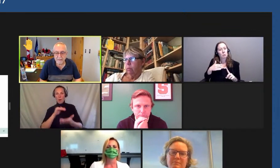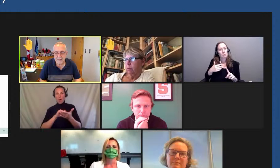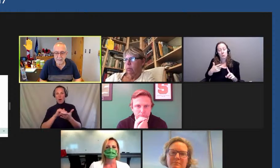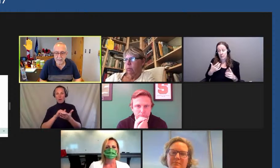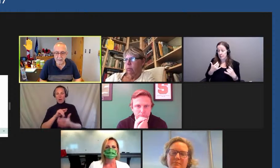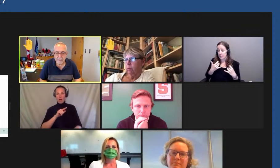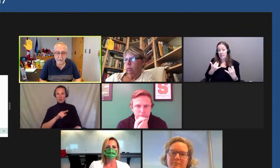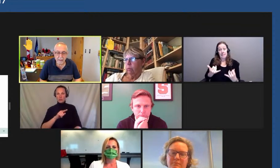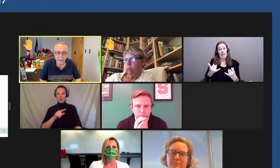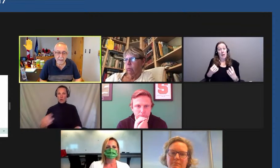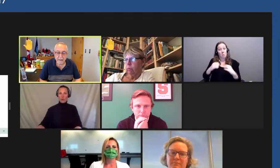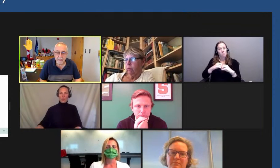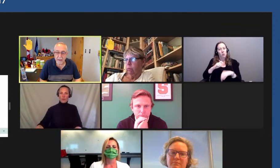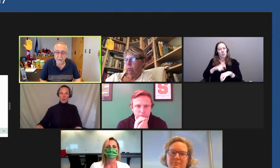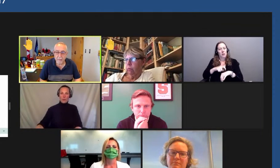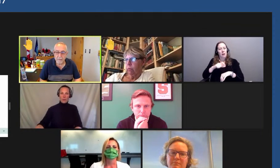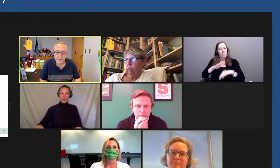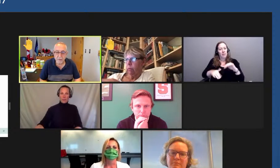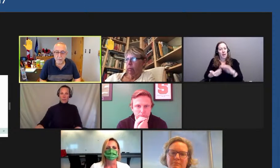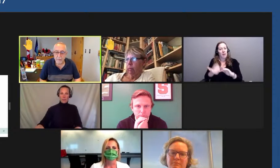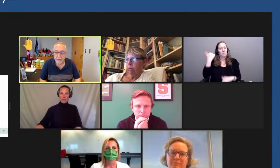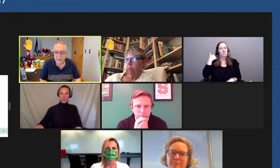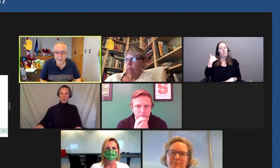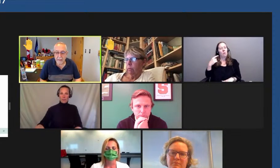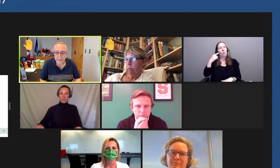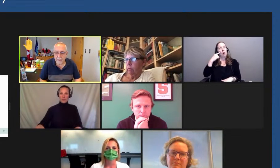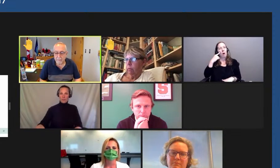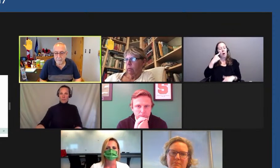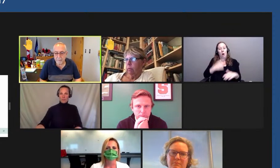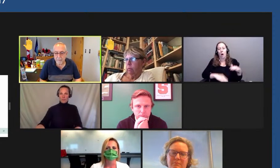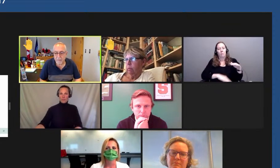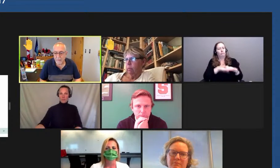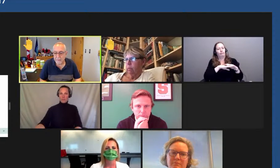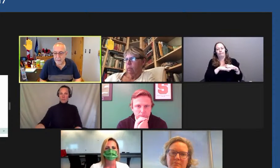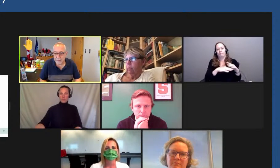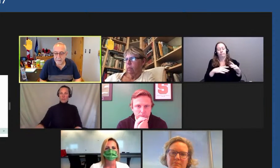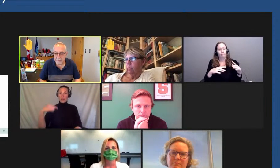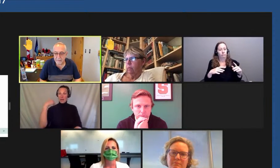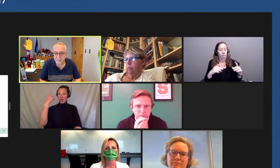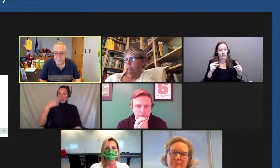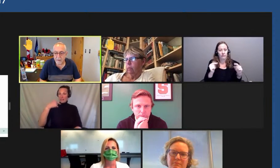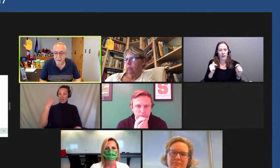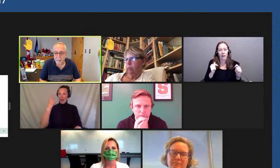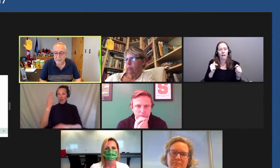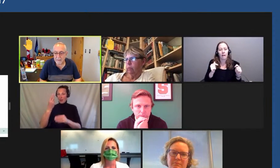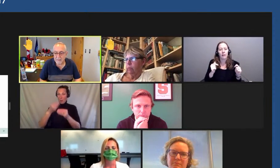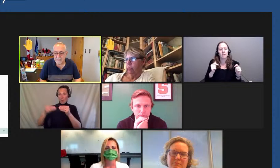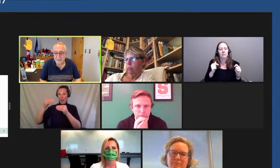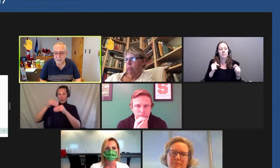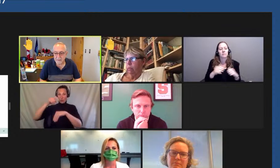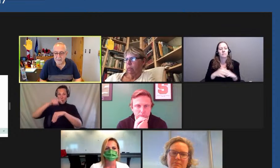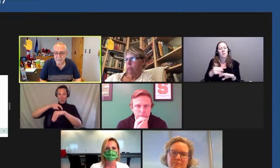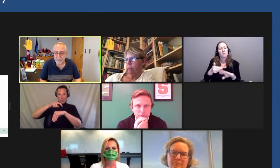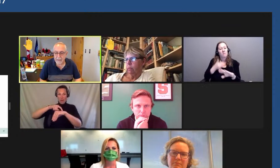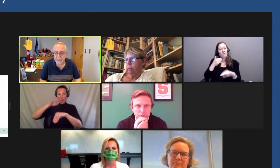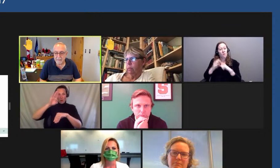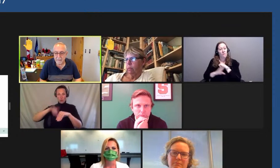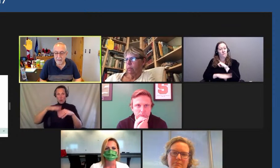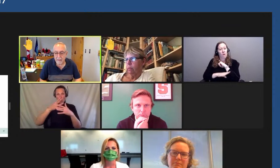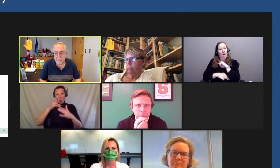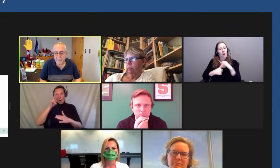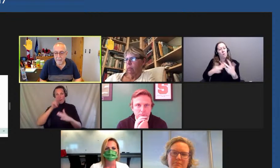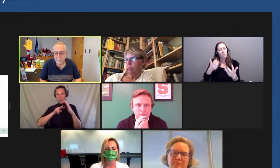are seeing now. So before the fall, I would like to see ourselves